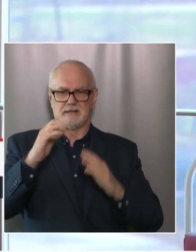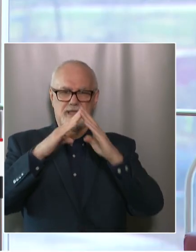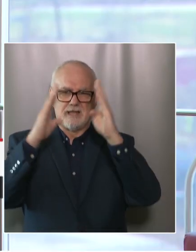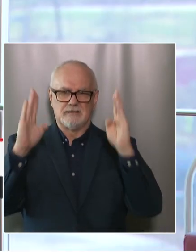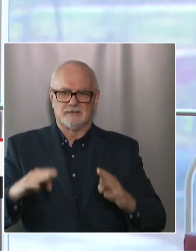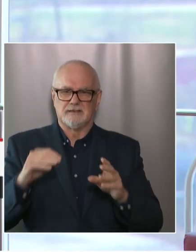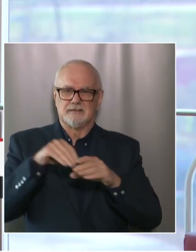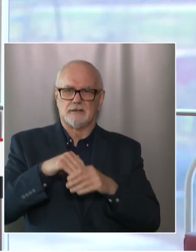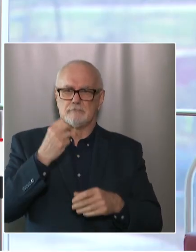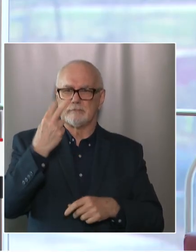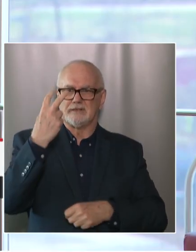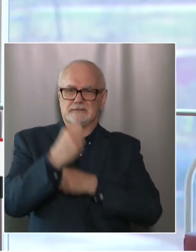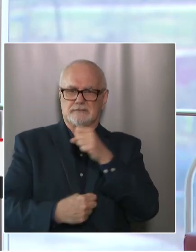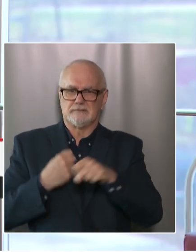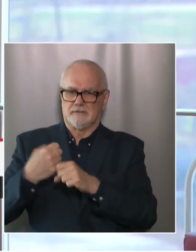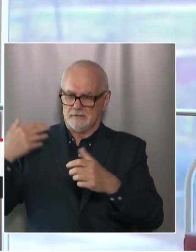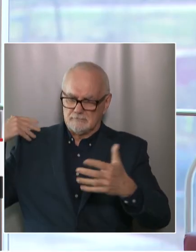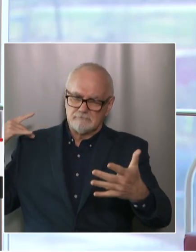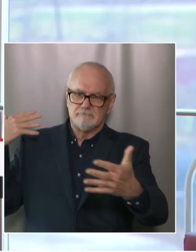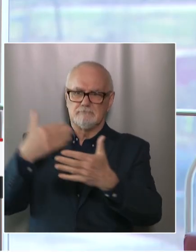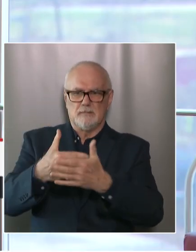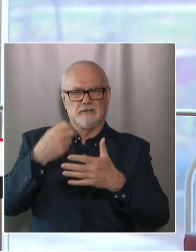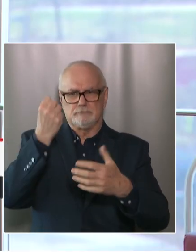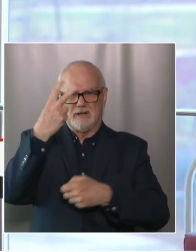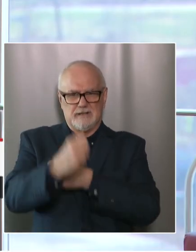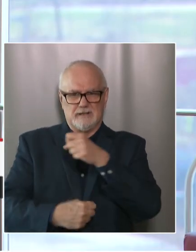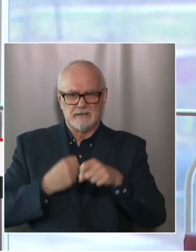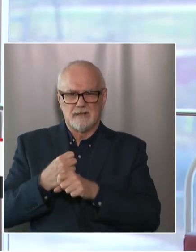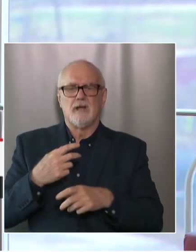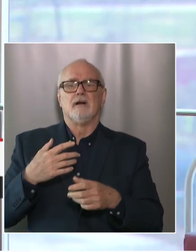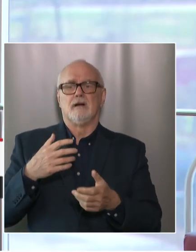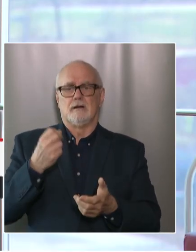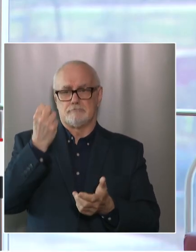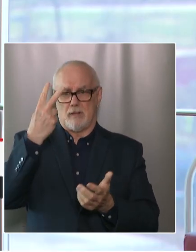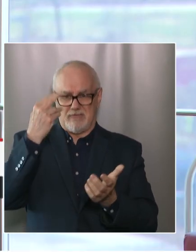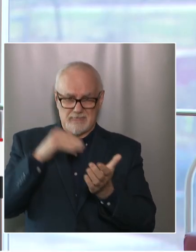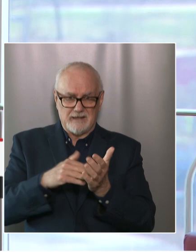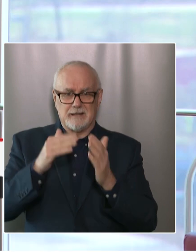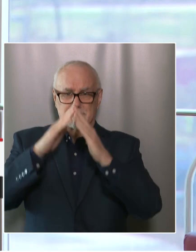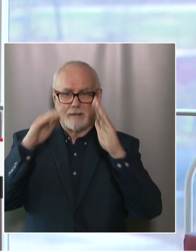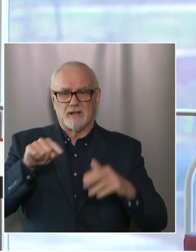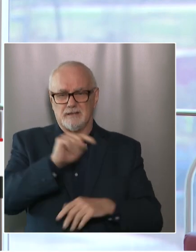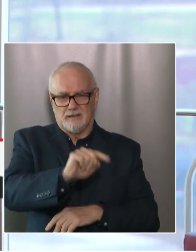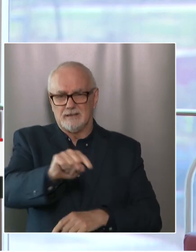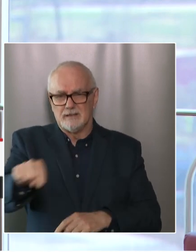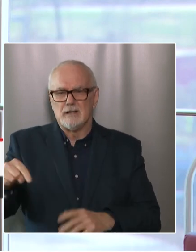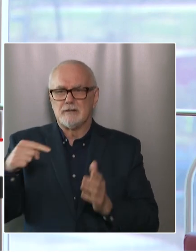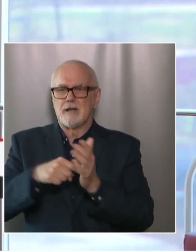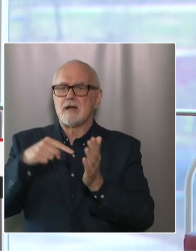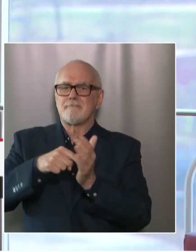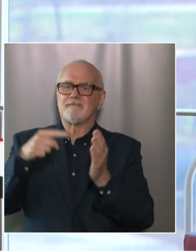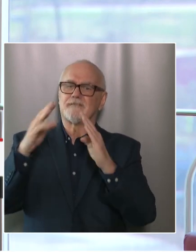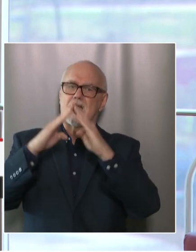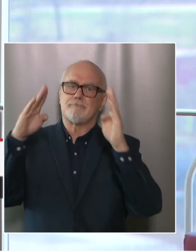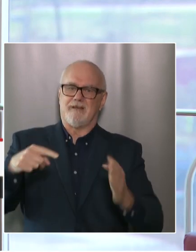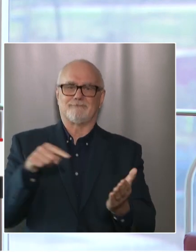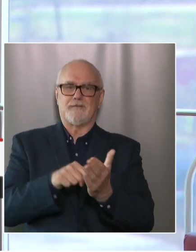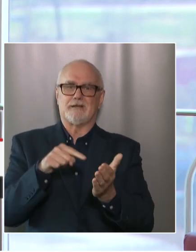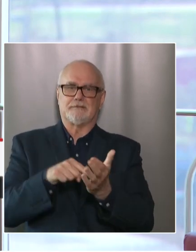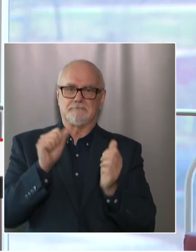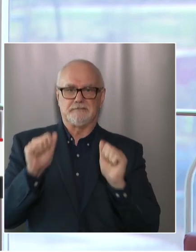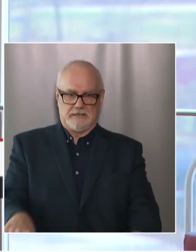12,000 of those are affordable housing units. Mayor Bowser committed to investing in our CBEs. When she started her